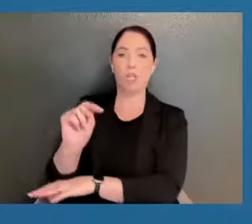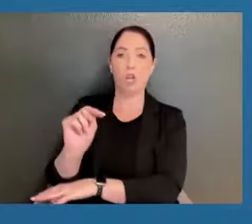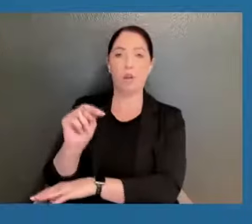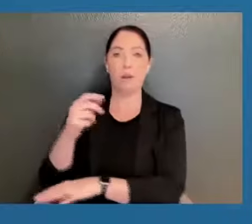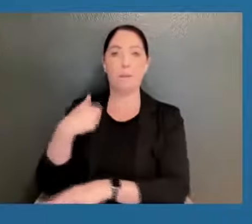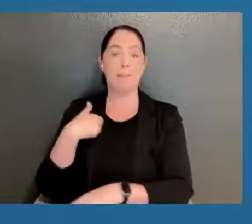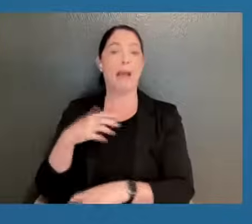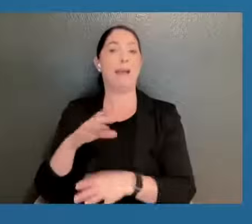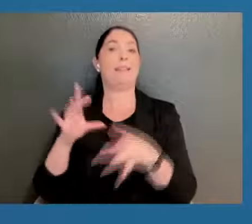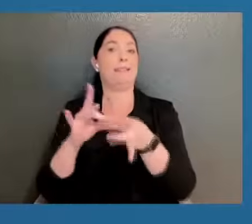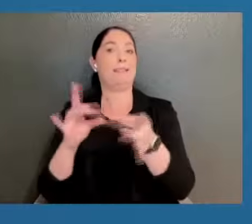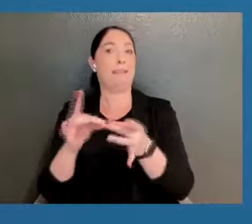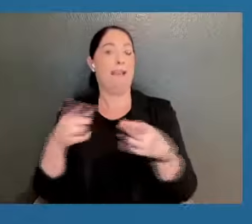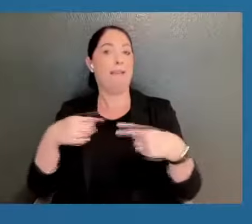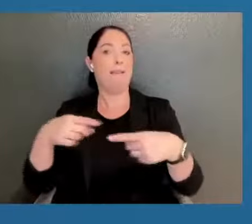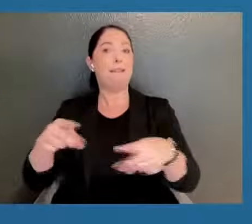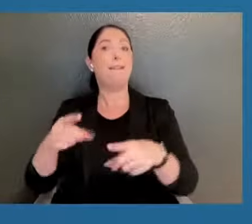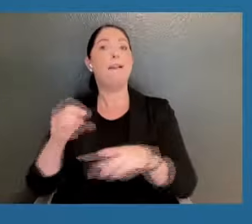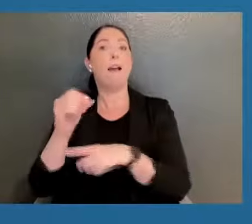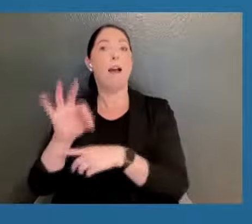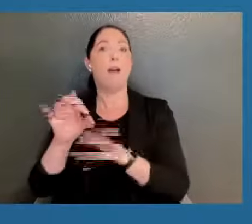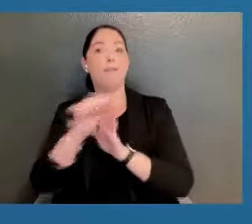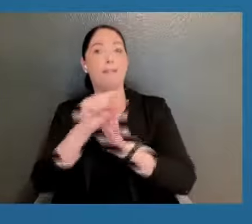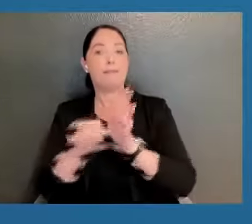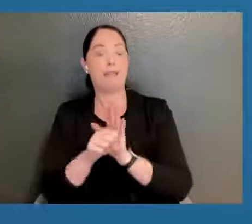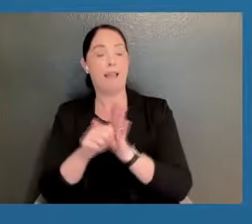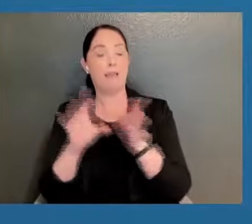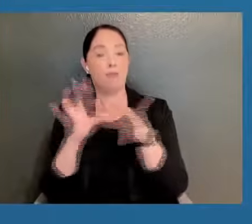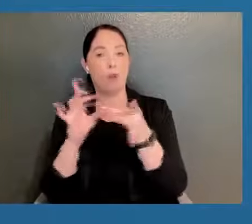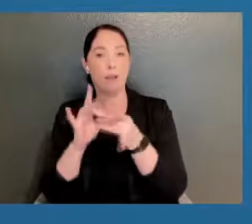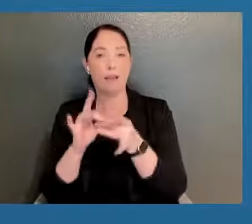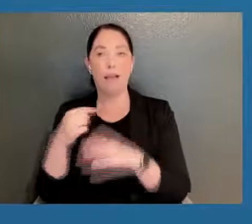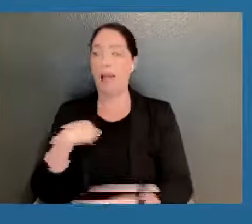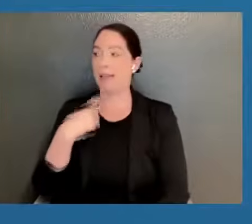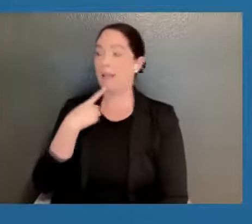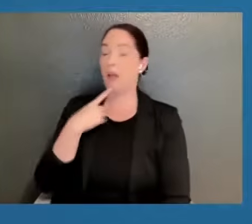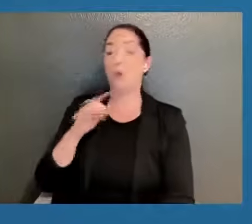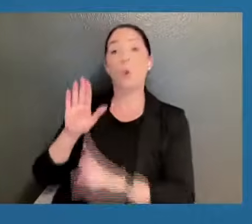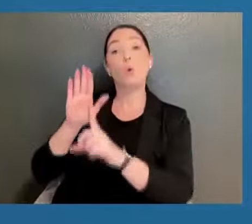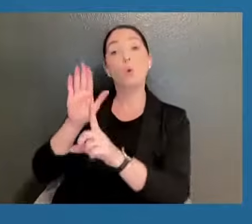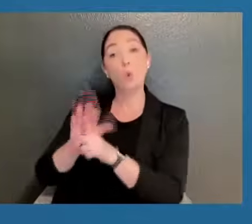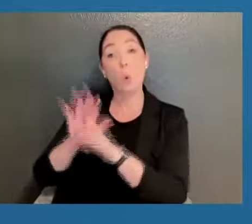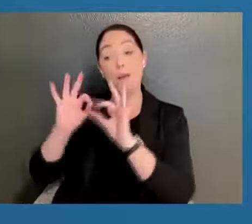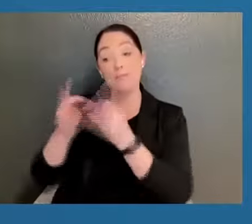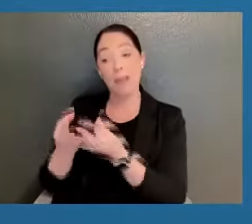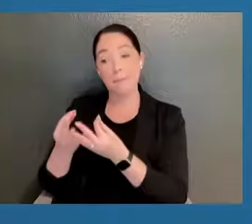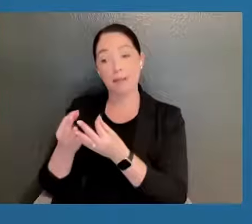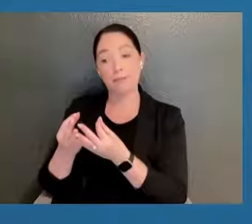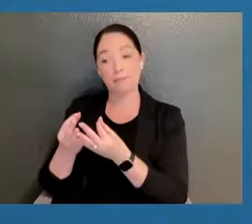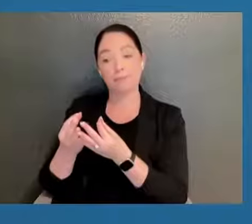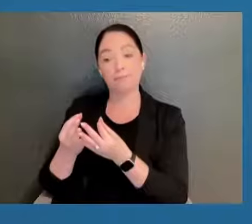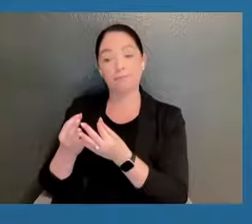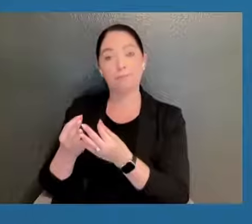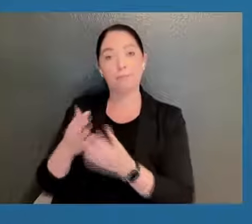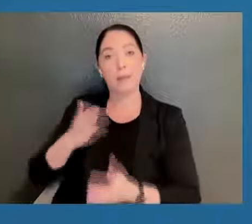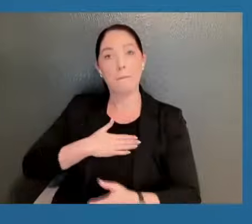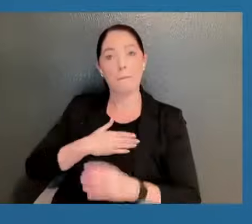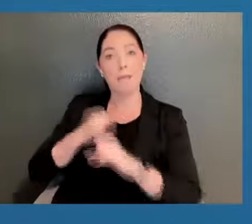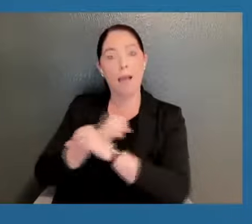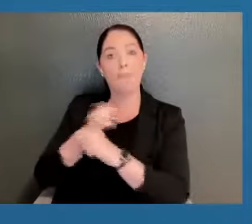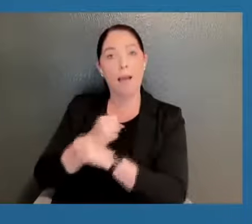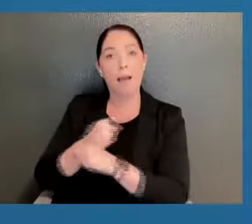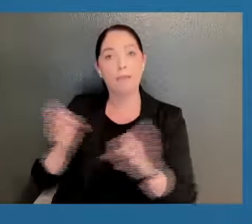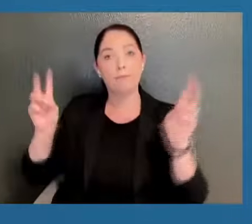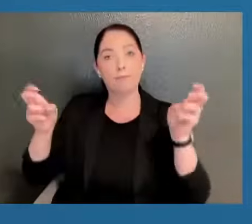address. It said, your family is my fight. And I learned that fighting spirit right here, and I meant